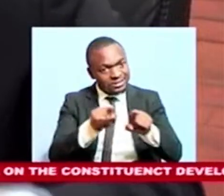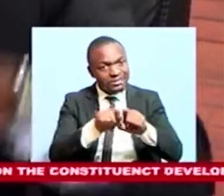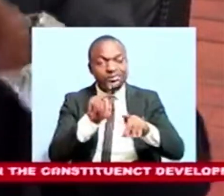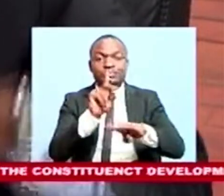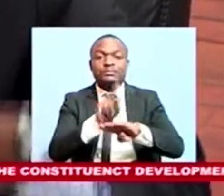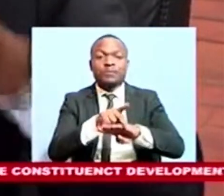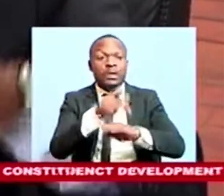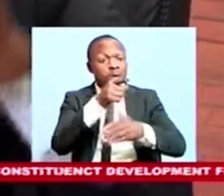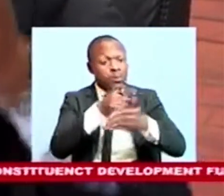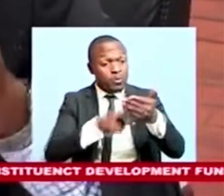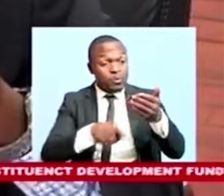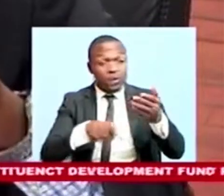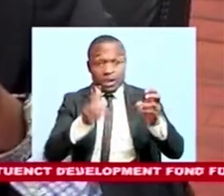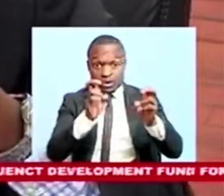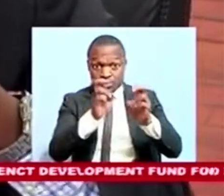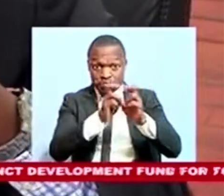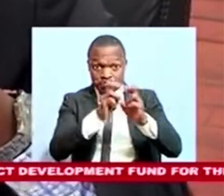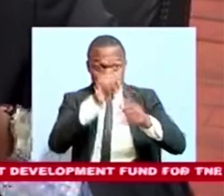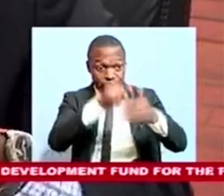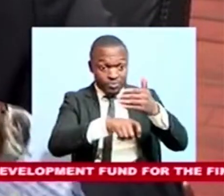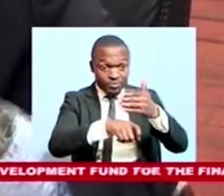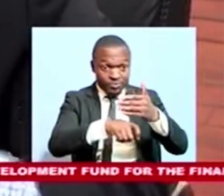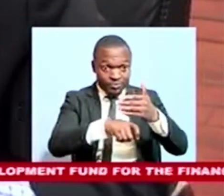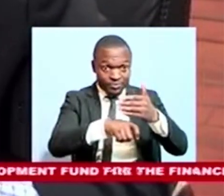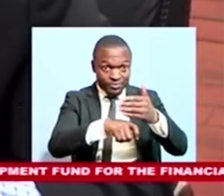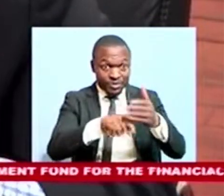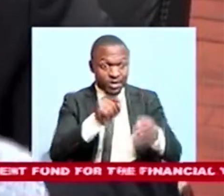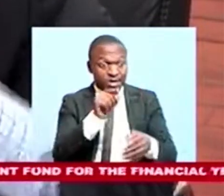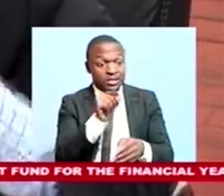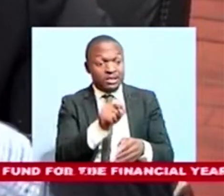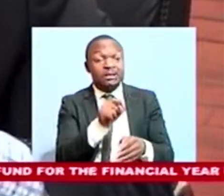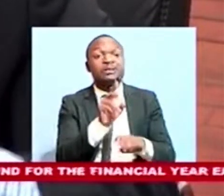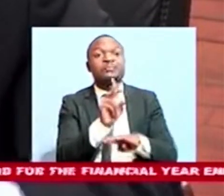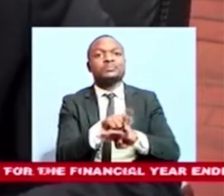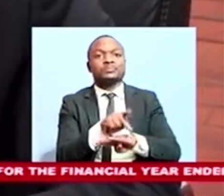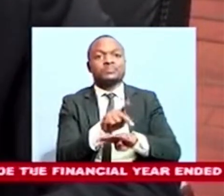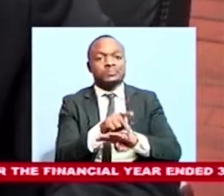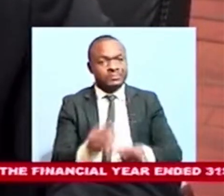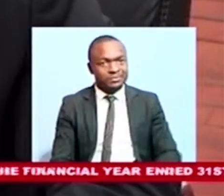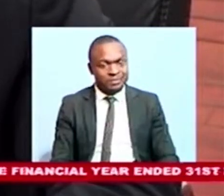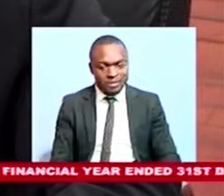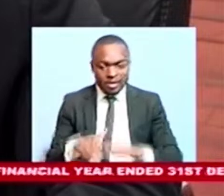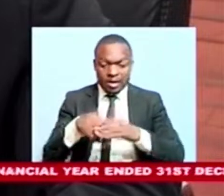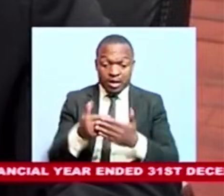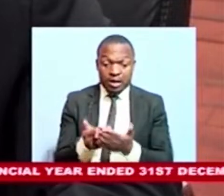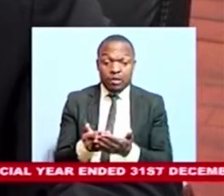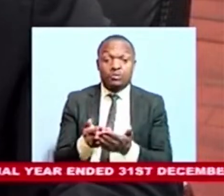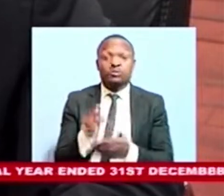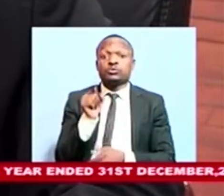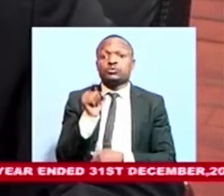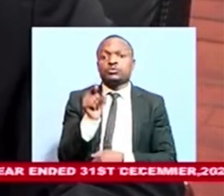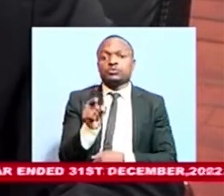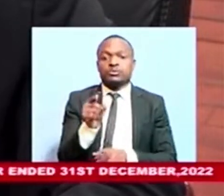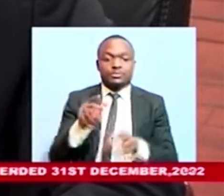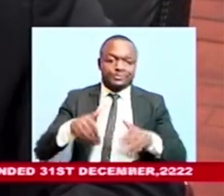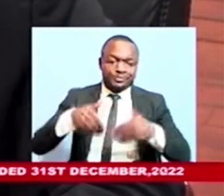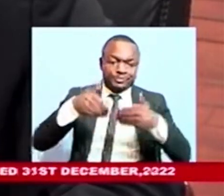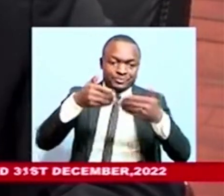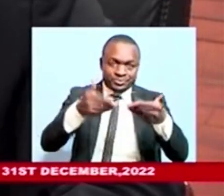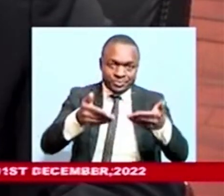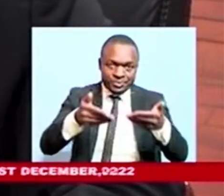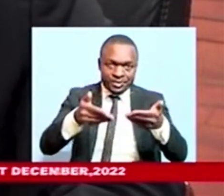What was the contract price of this contract, and how did you give